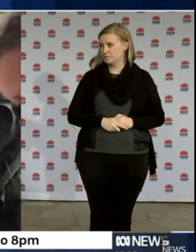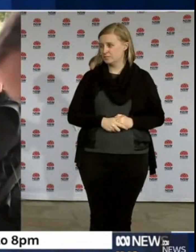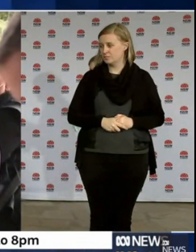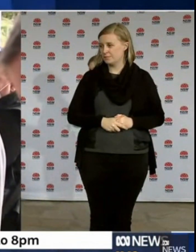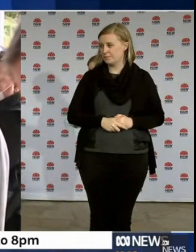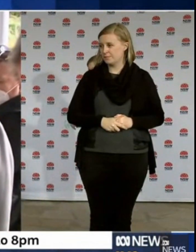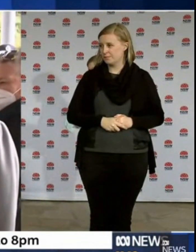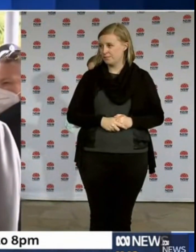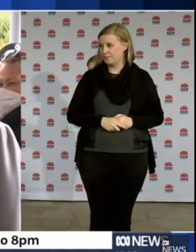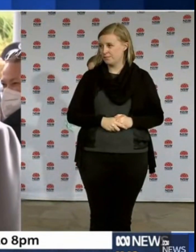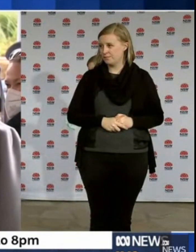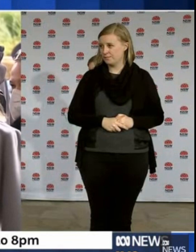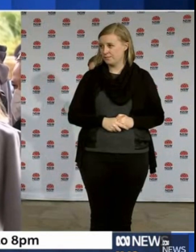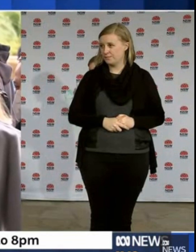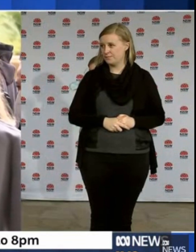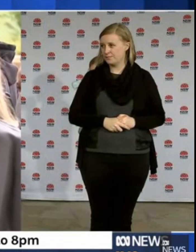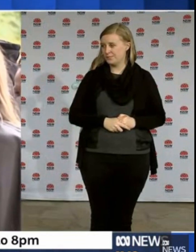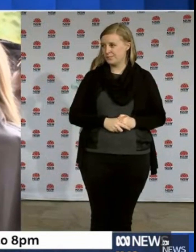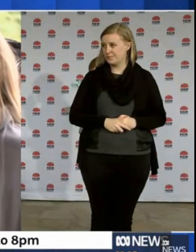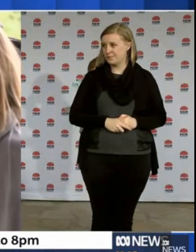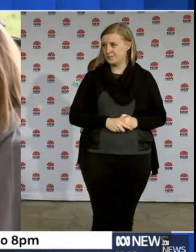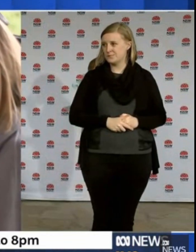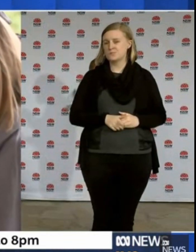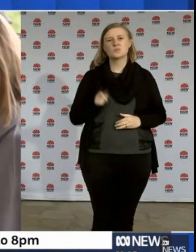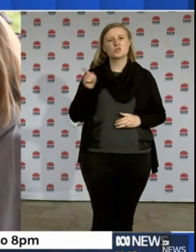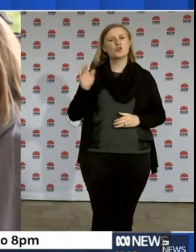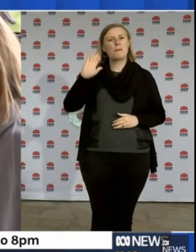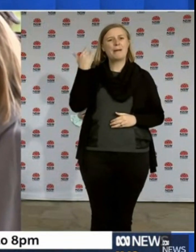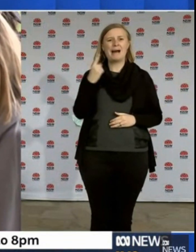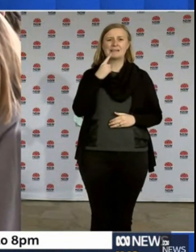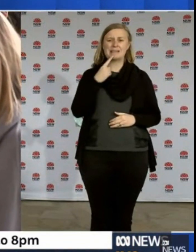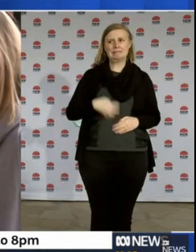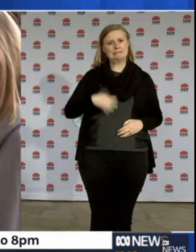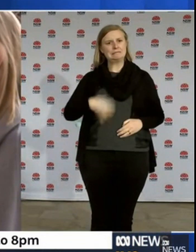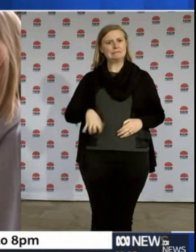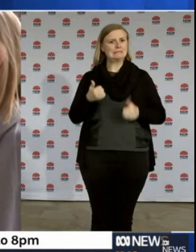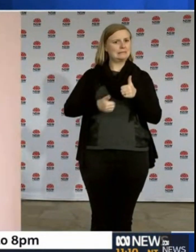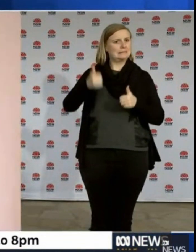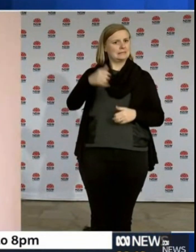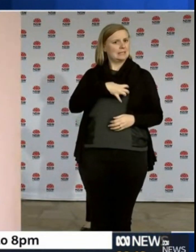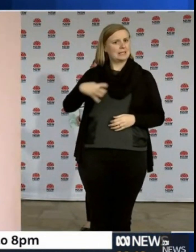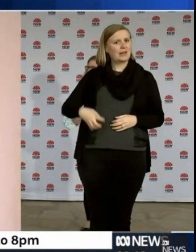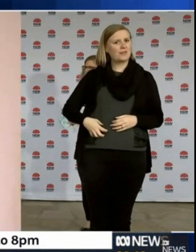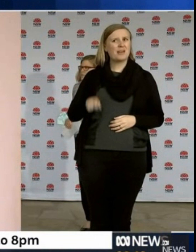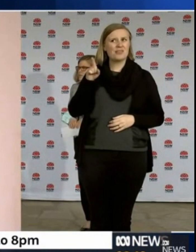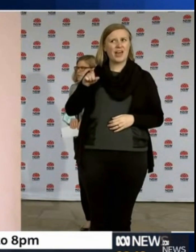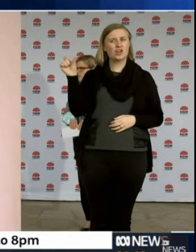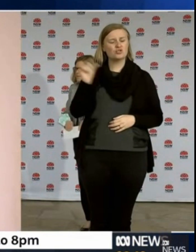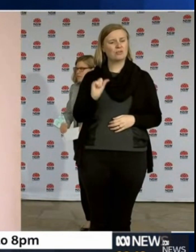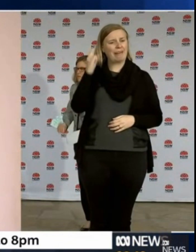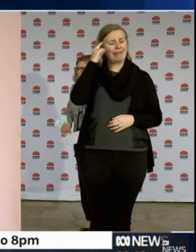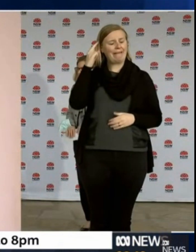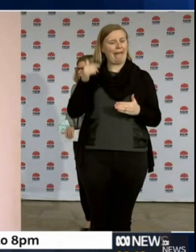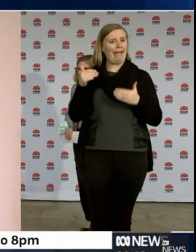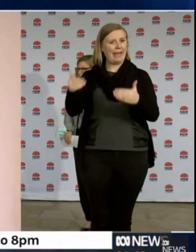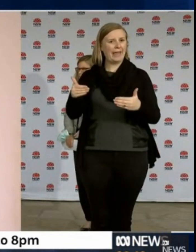With other levels surrounding the vaccine rollout, I'm presuming that's the federal government. What are your frustrations with them? Look, I would just like to make sure